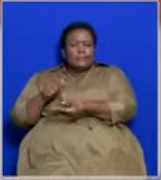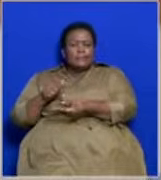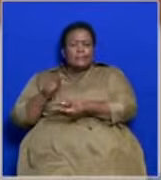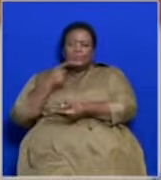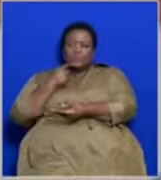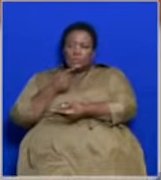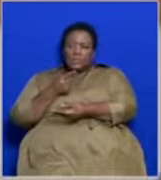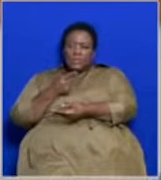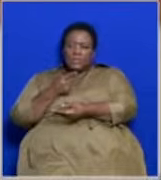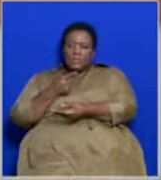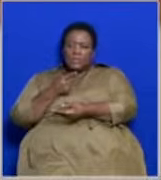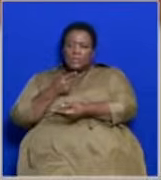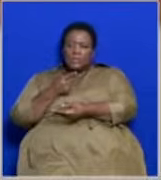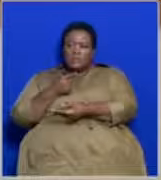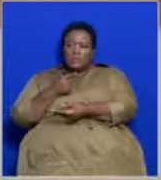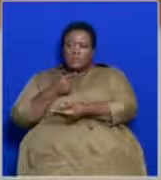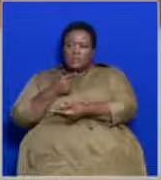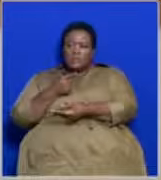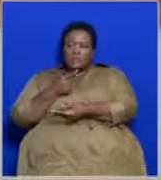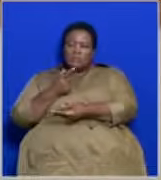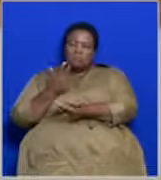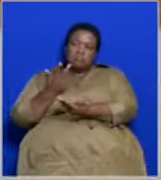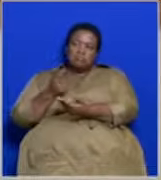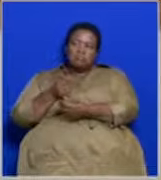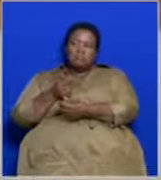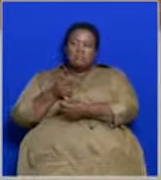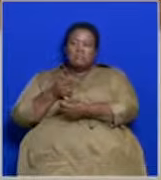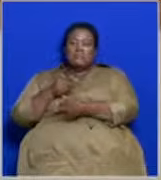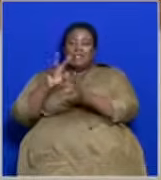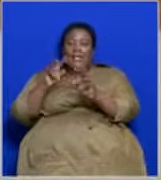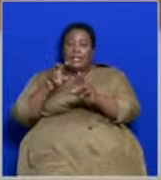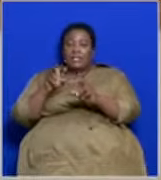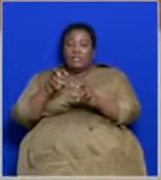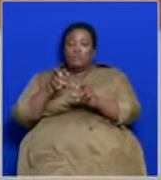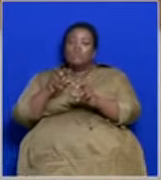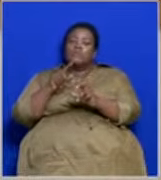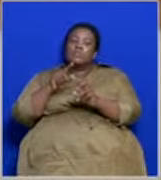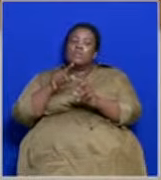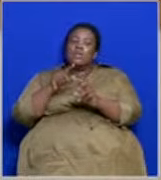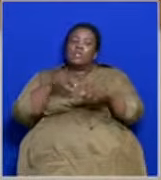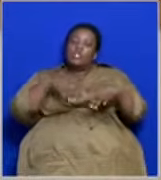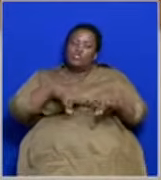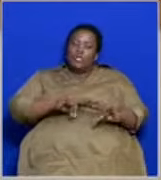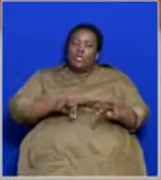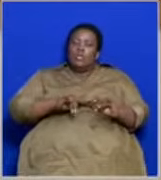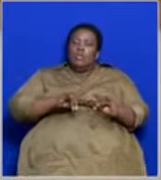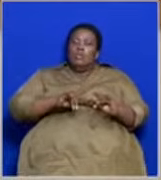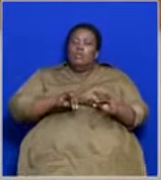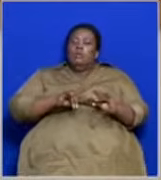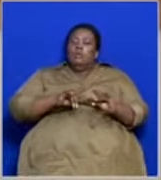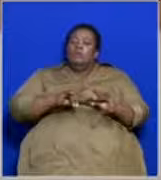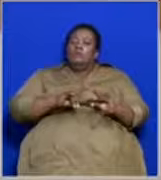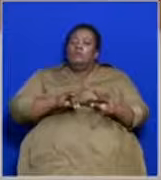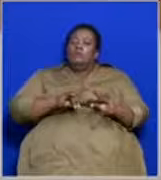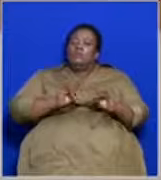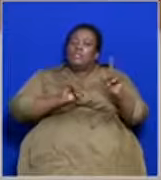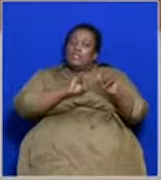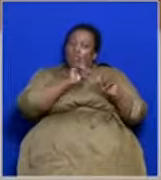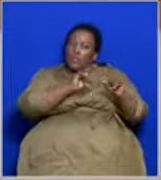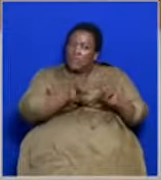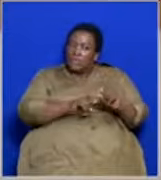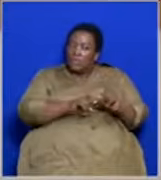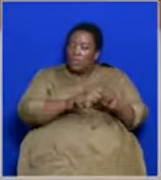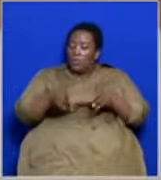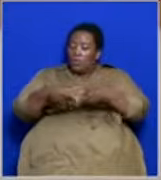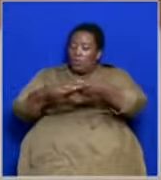talking to the issues that the chair is engaging you on. Perhaps if you look at that document and you